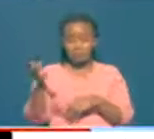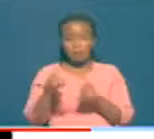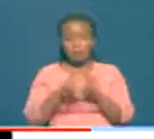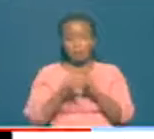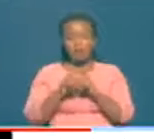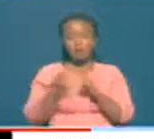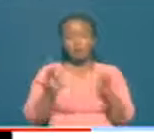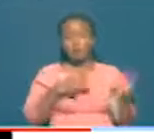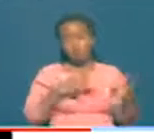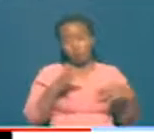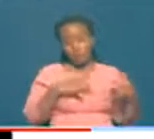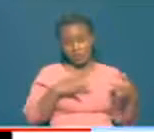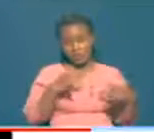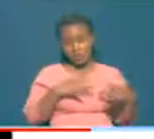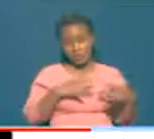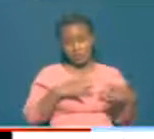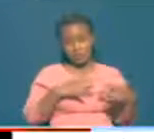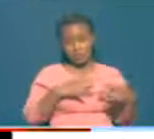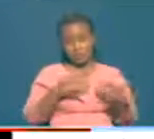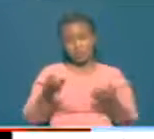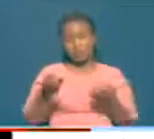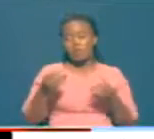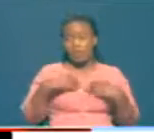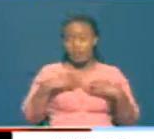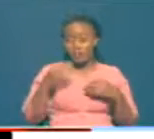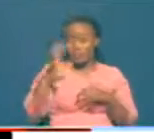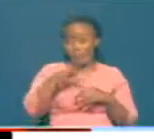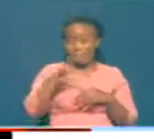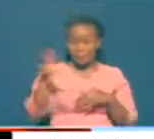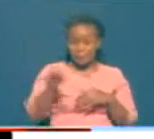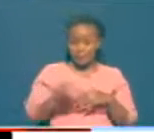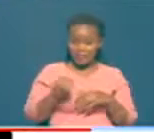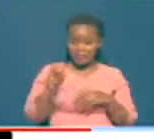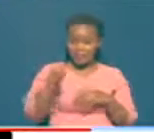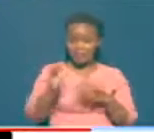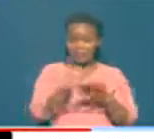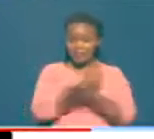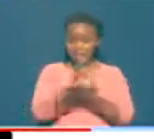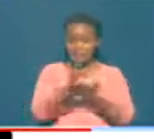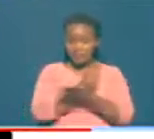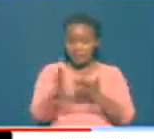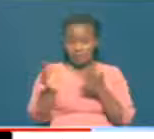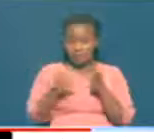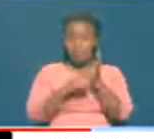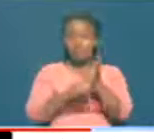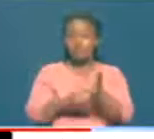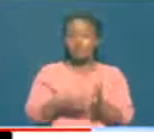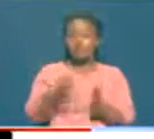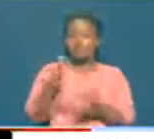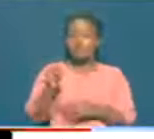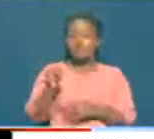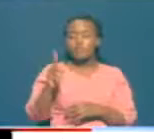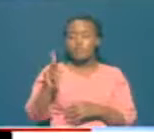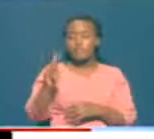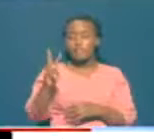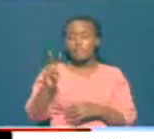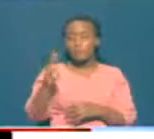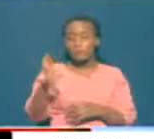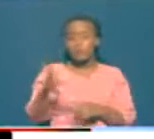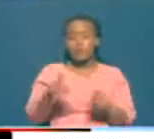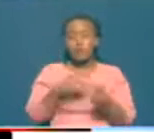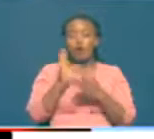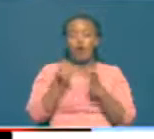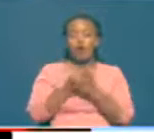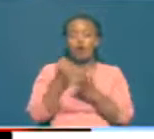consider giving a budget to that sector, especially to KMC, to assist our region on